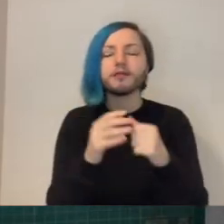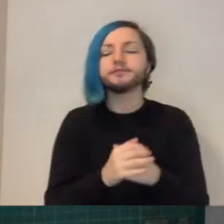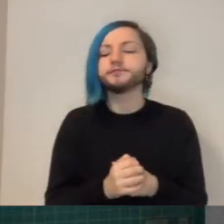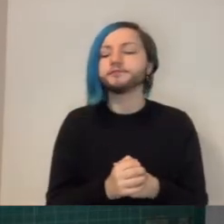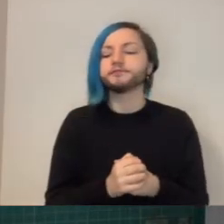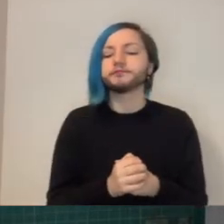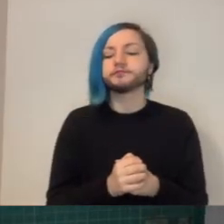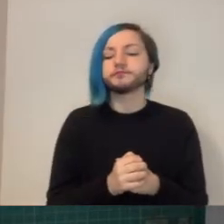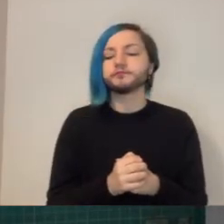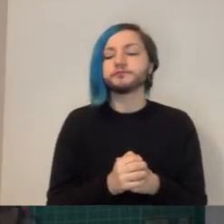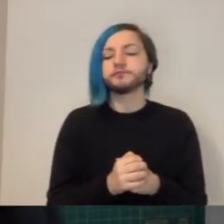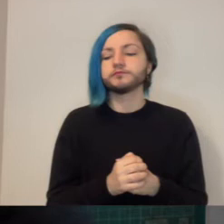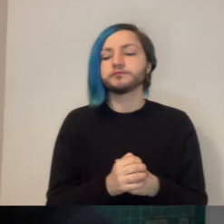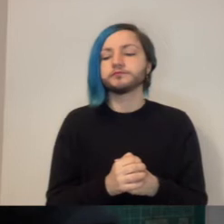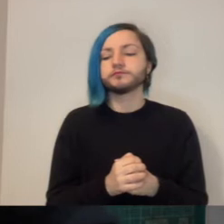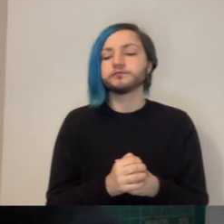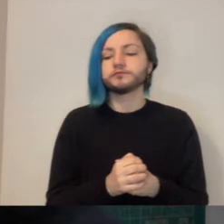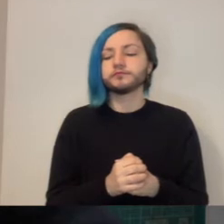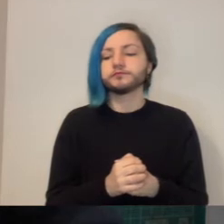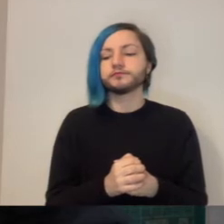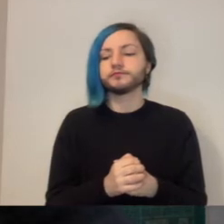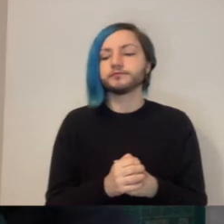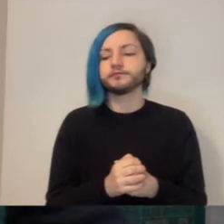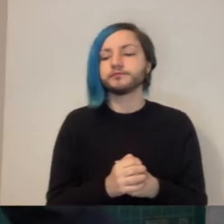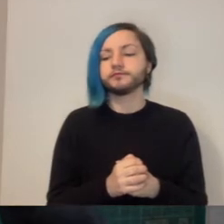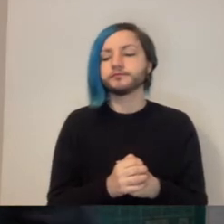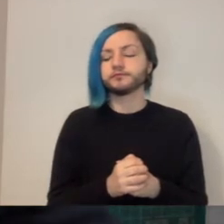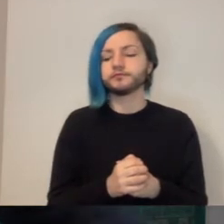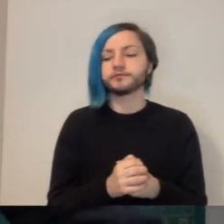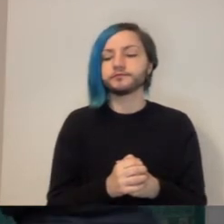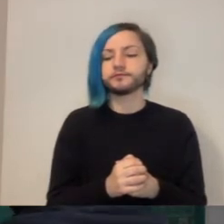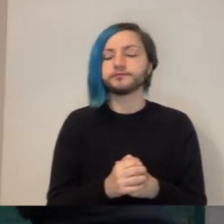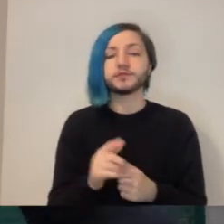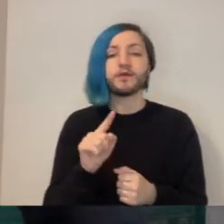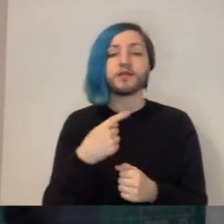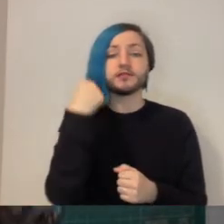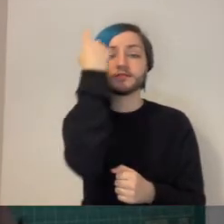But first I'm going to just get in my